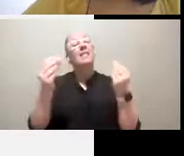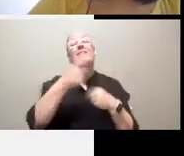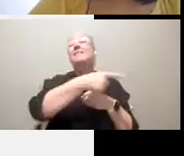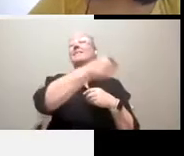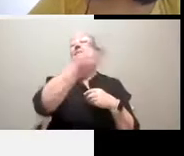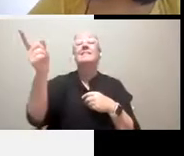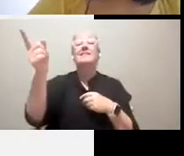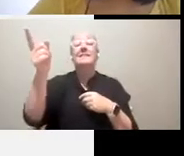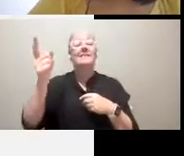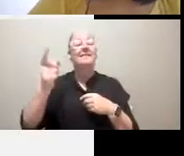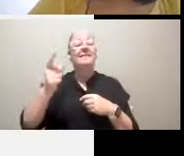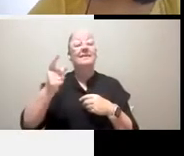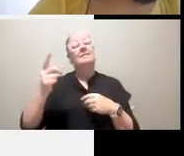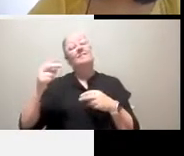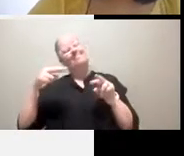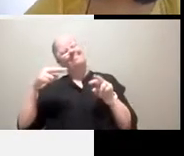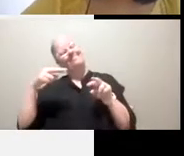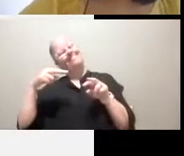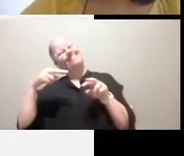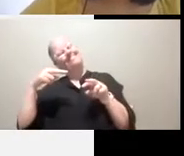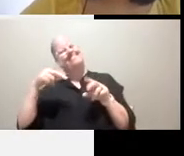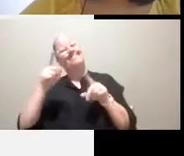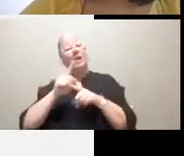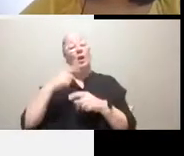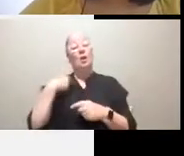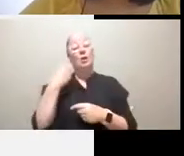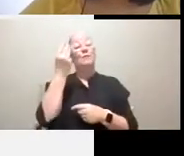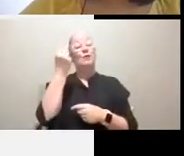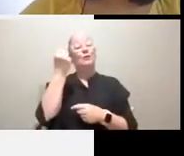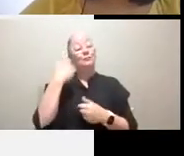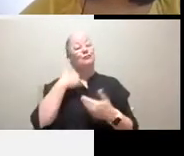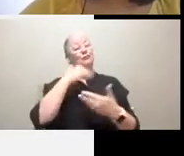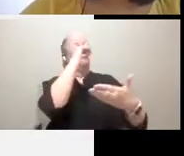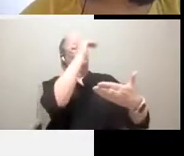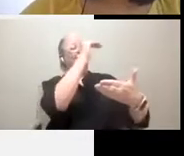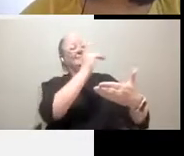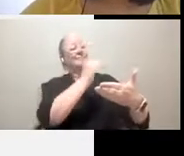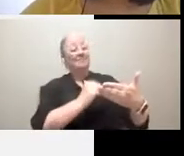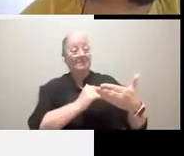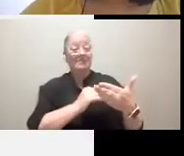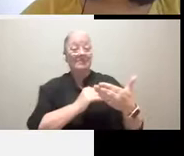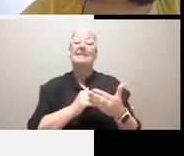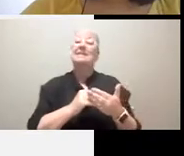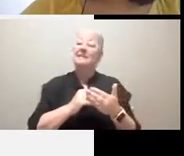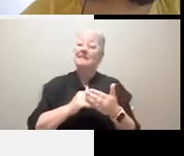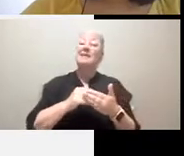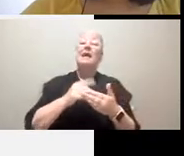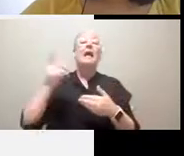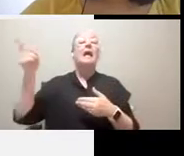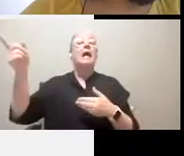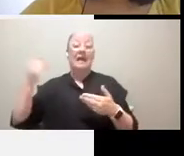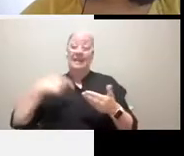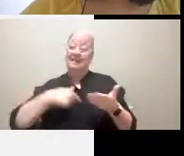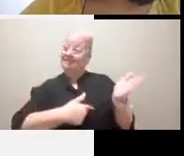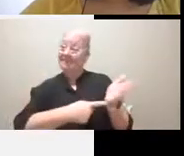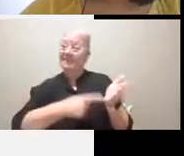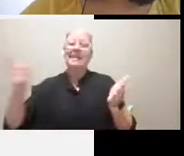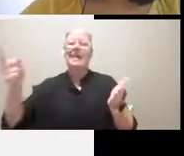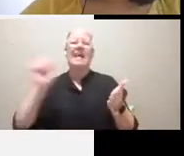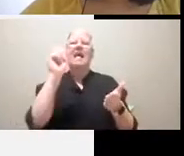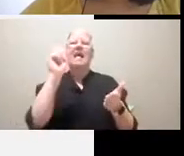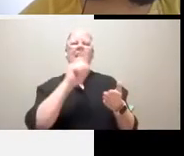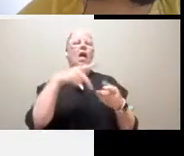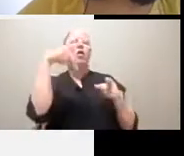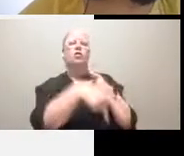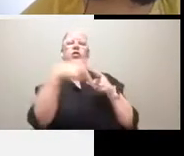safeguarding, these are one of the things that they have to scrap off and say, you reduce this, cut this, cut this, cut this, those kind of things. But so you find